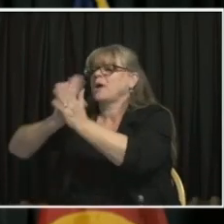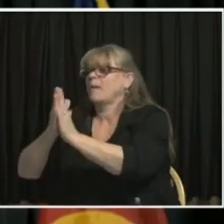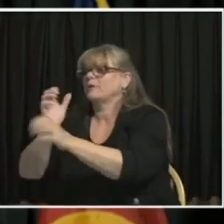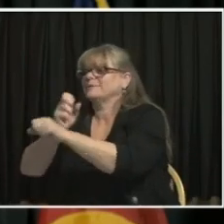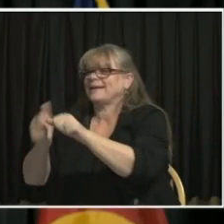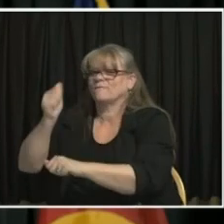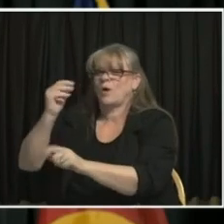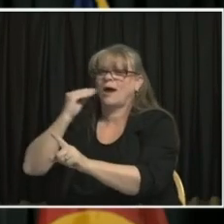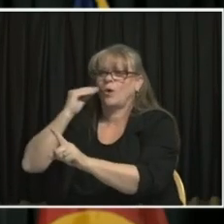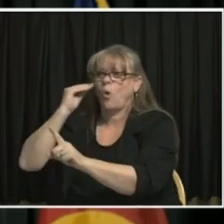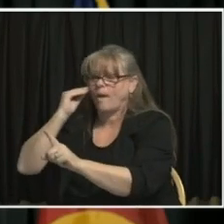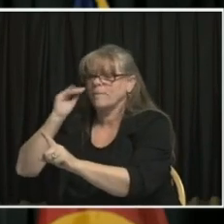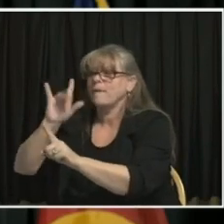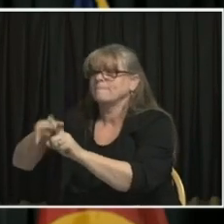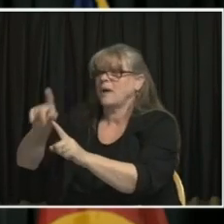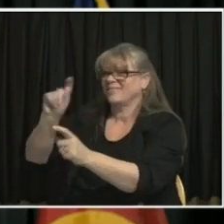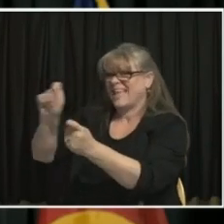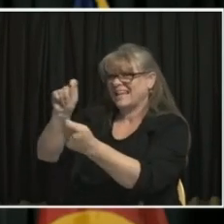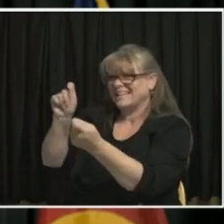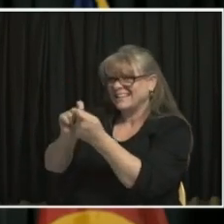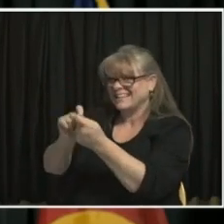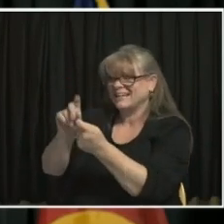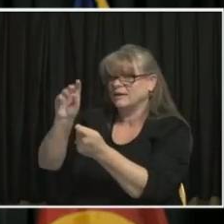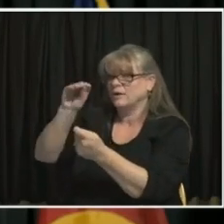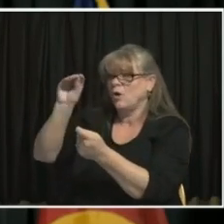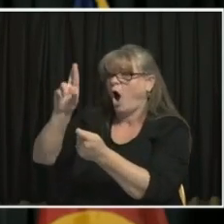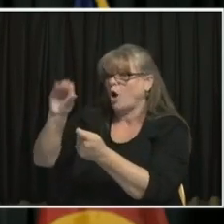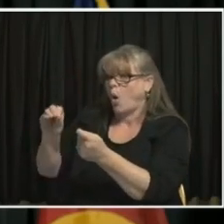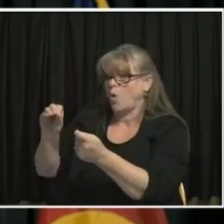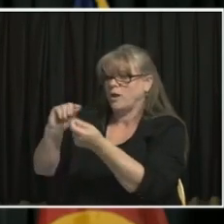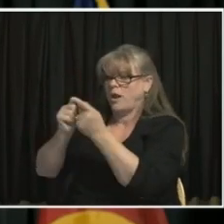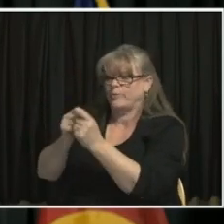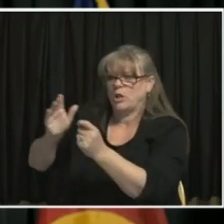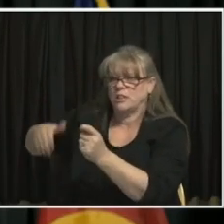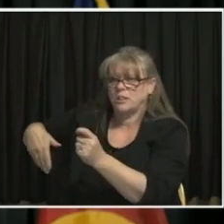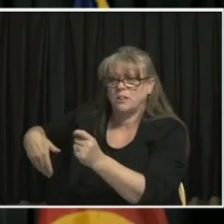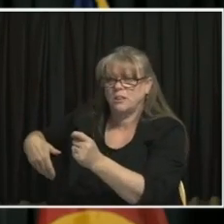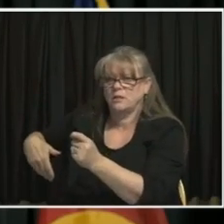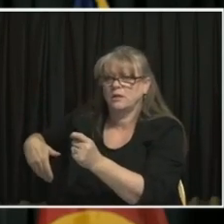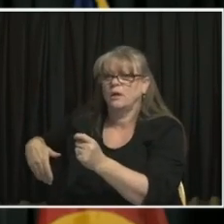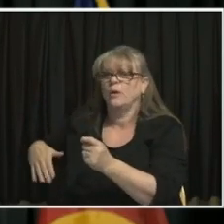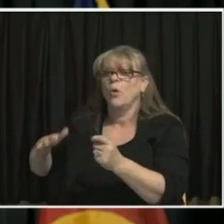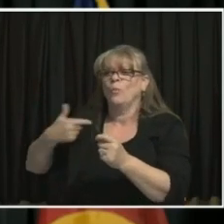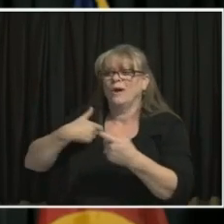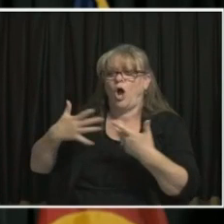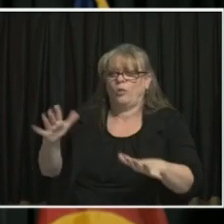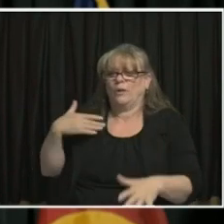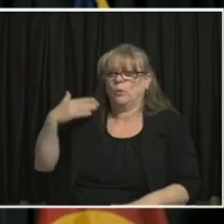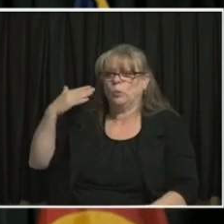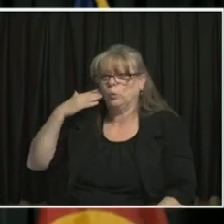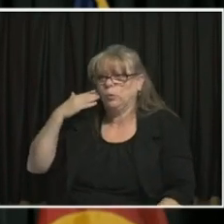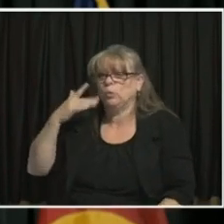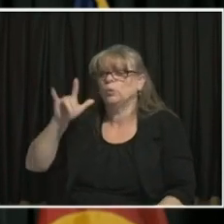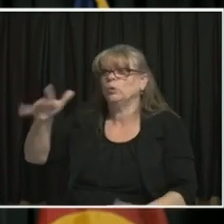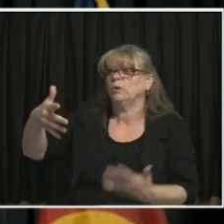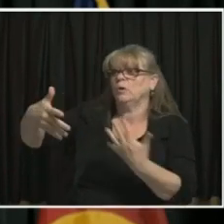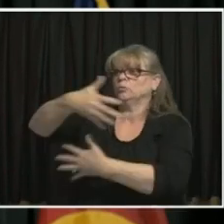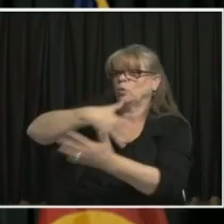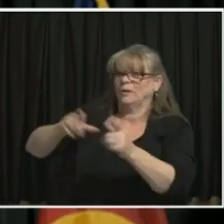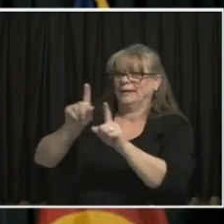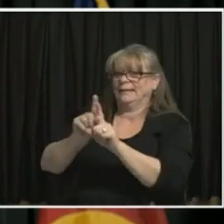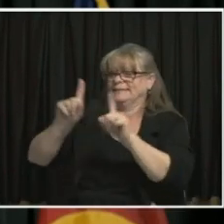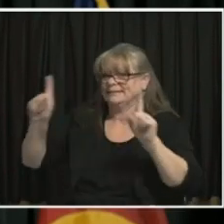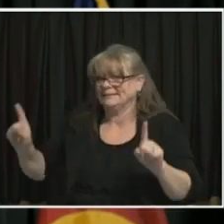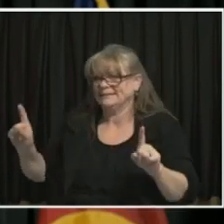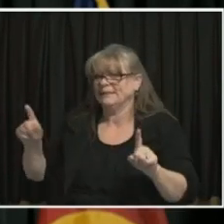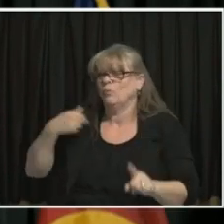We knew when we presented this that we needed the social distancing. It was at 70 to 75%, right, during the stay at home. It needs to be in